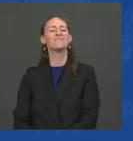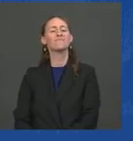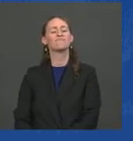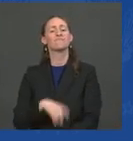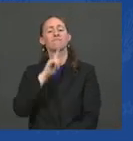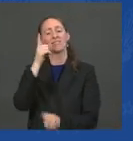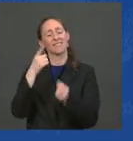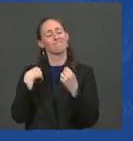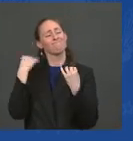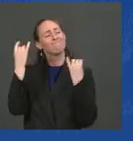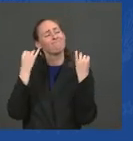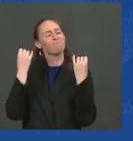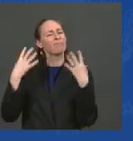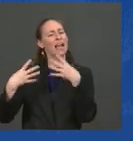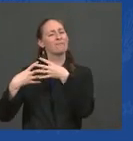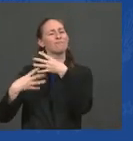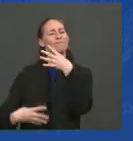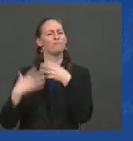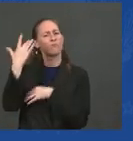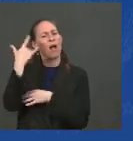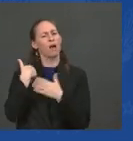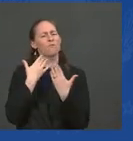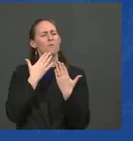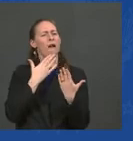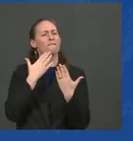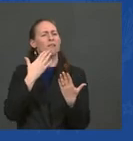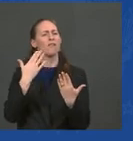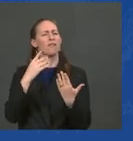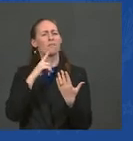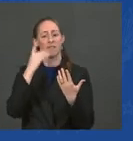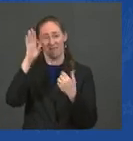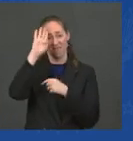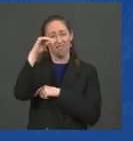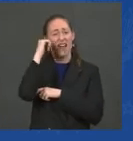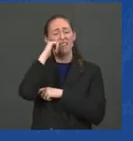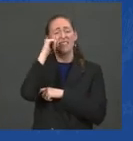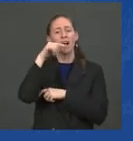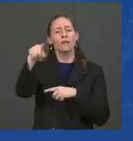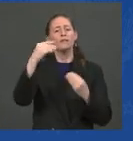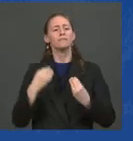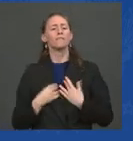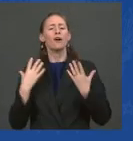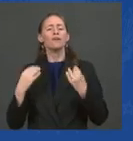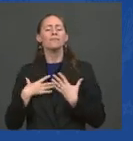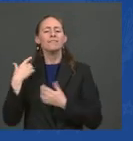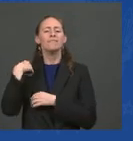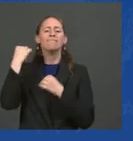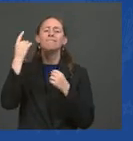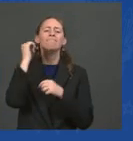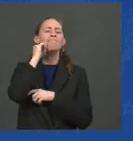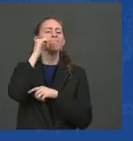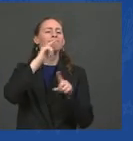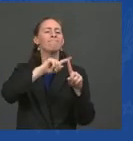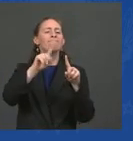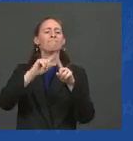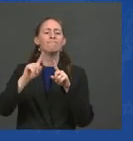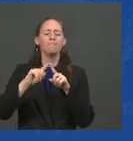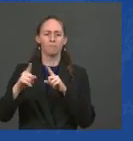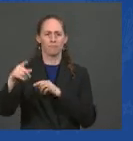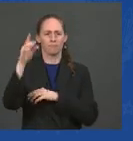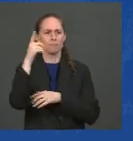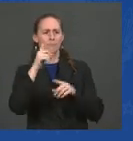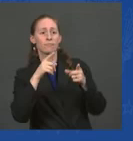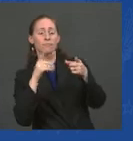Rabbi, you're an inspiration in so many ways. You and your lovely wife were survivors of that Holocaust, which was the genesis of